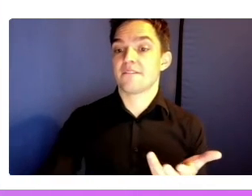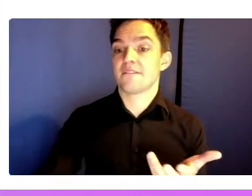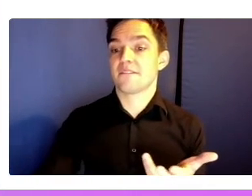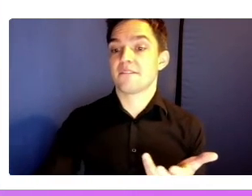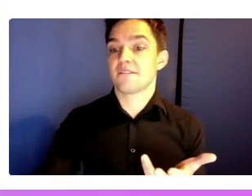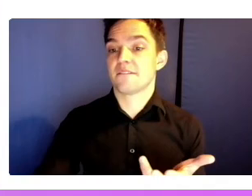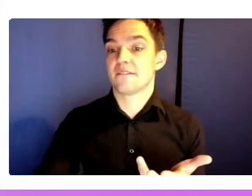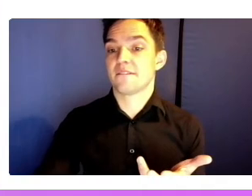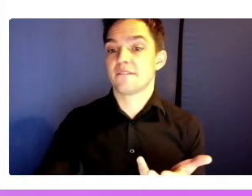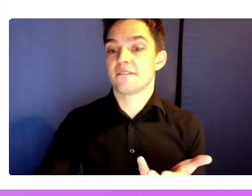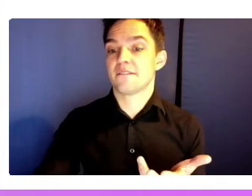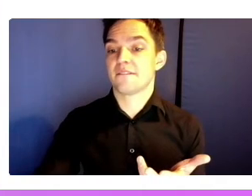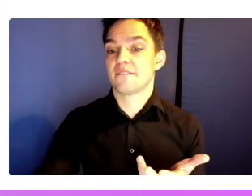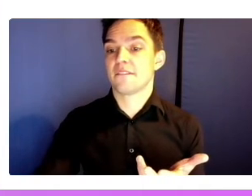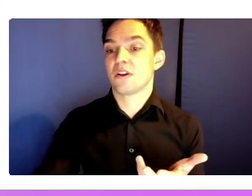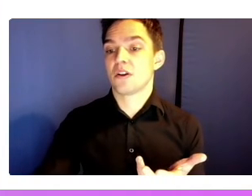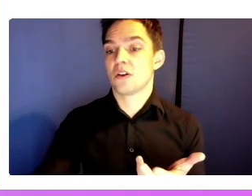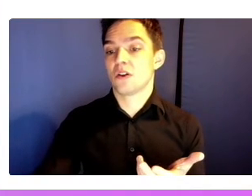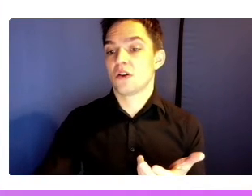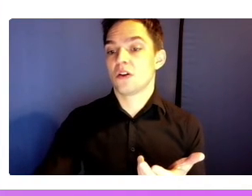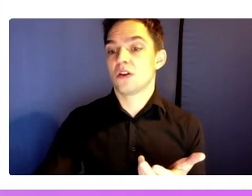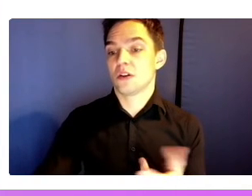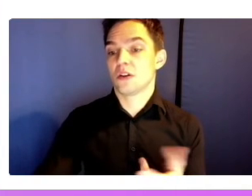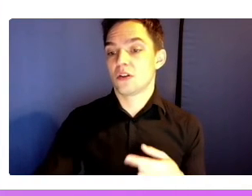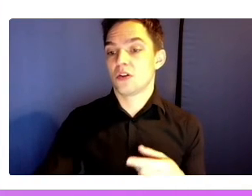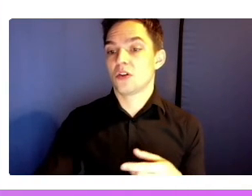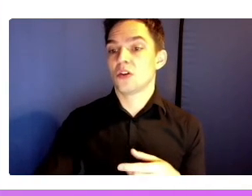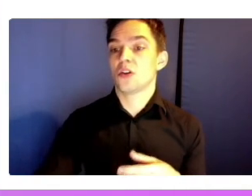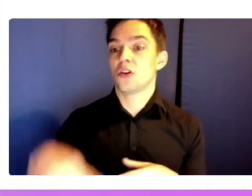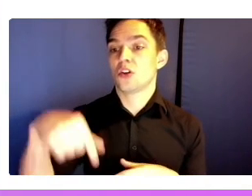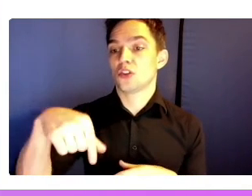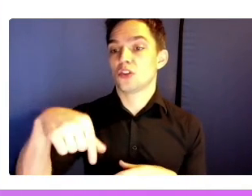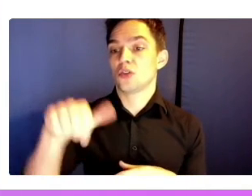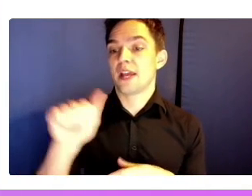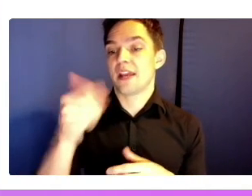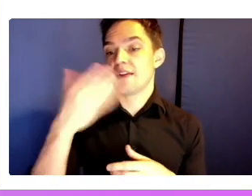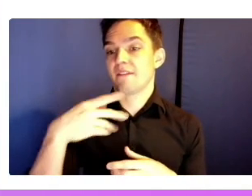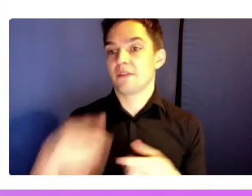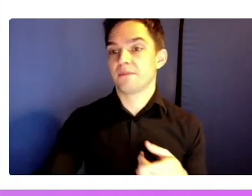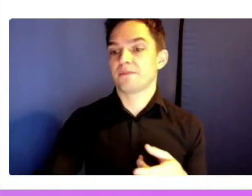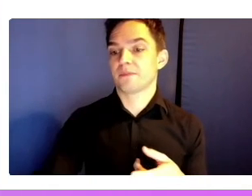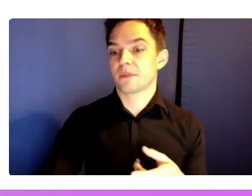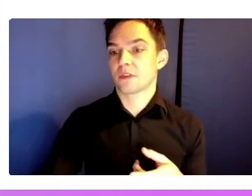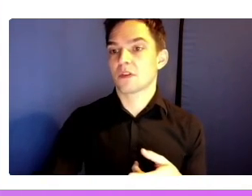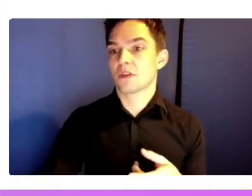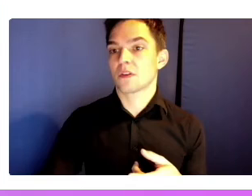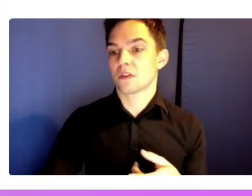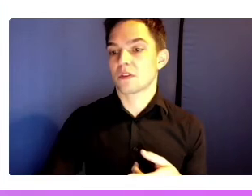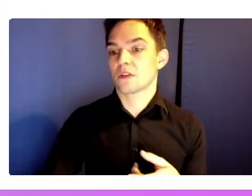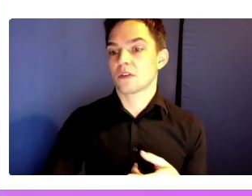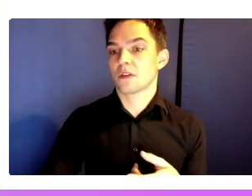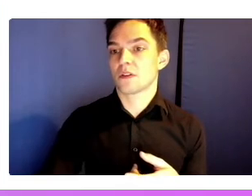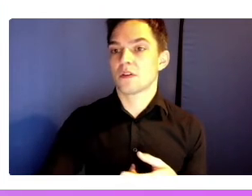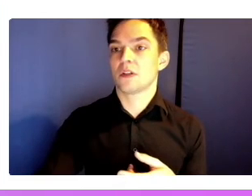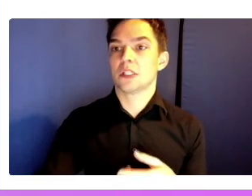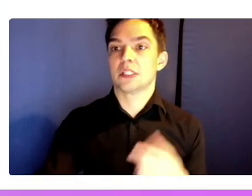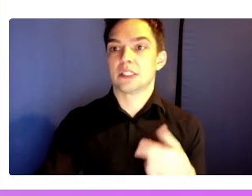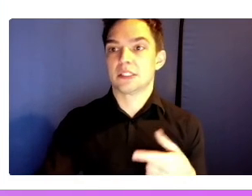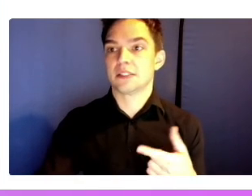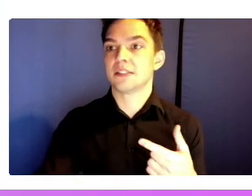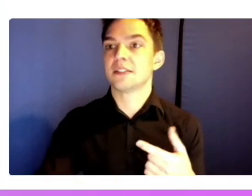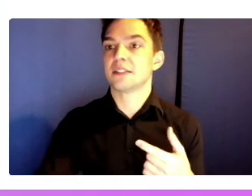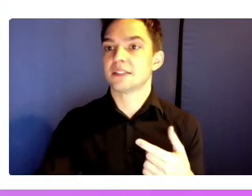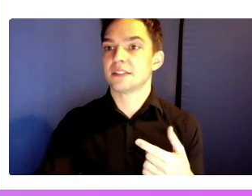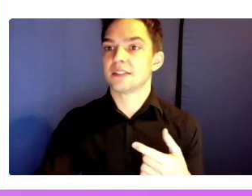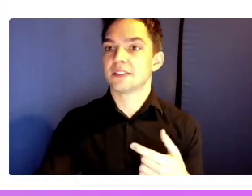Q&A in front of me here, and there's a couple I'd like to draw your attention to, if that's okay. Okay, let's try. I'll try. I'll do my